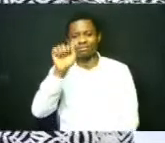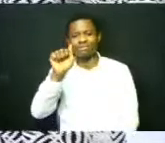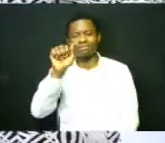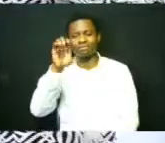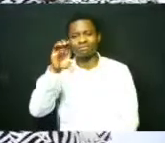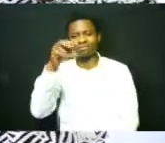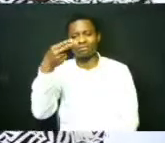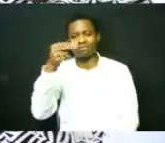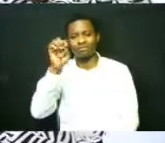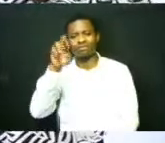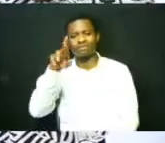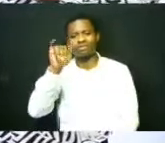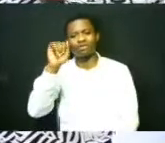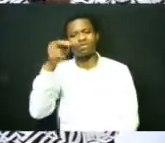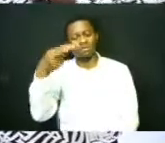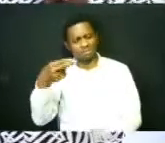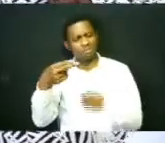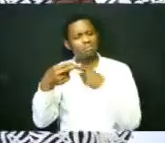So maybe